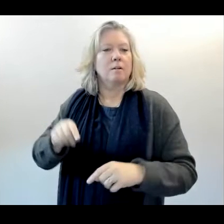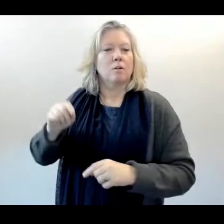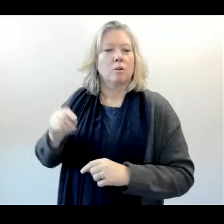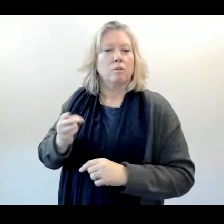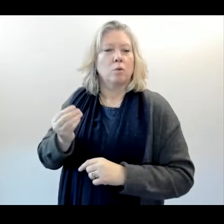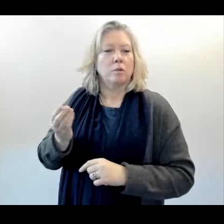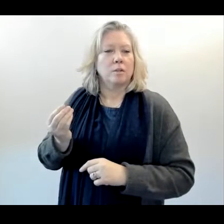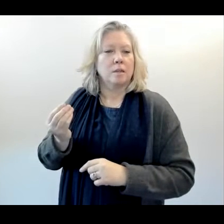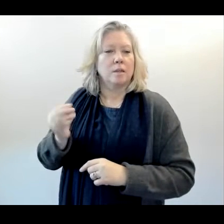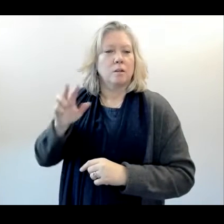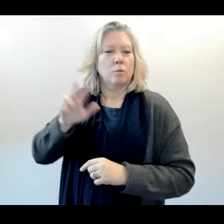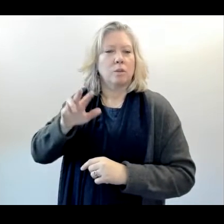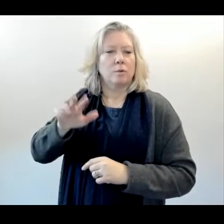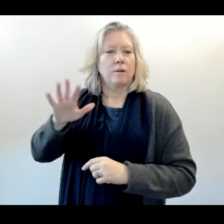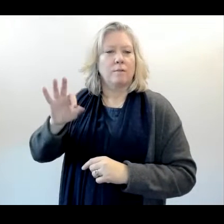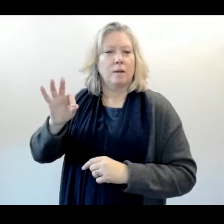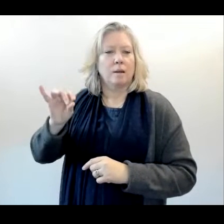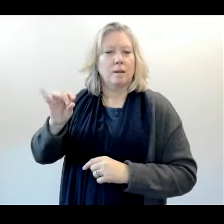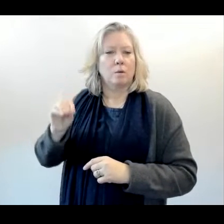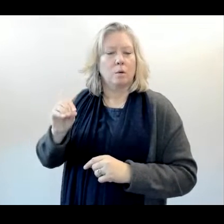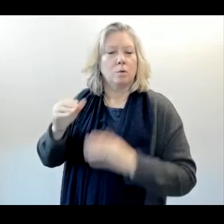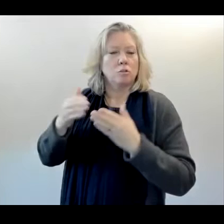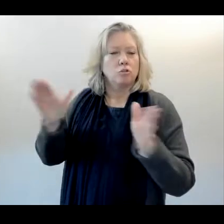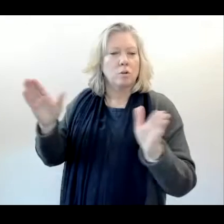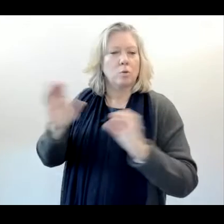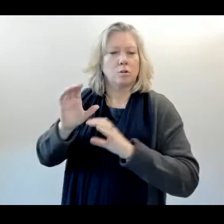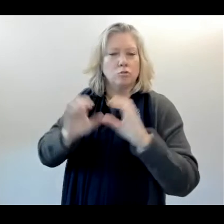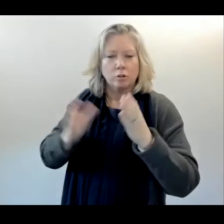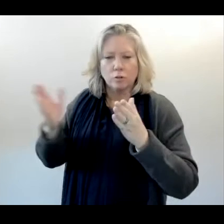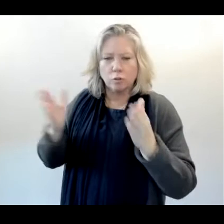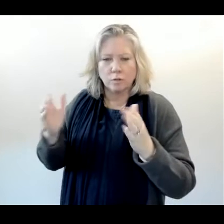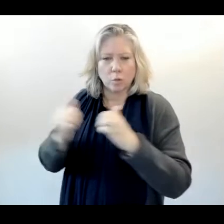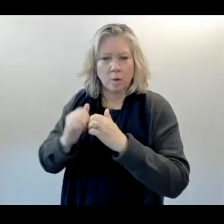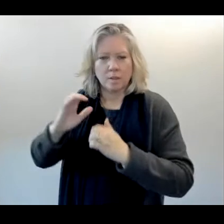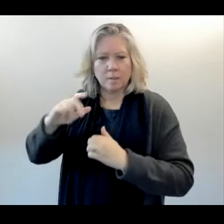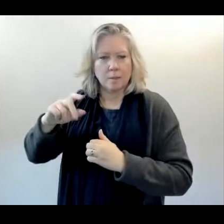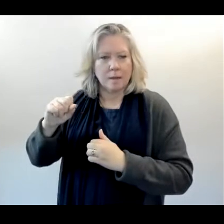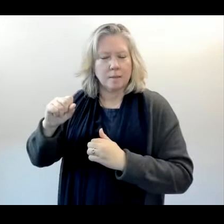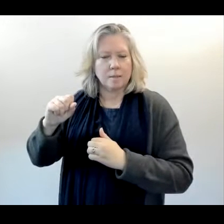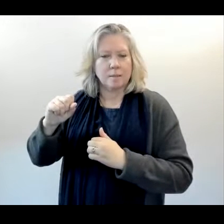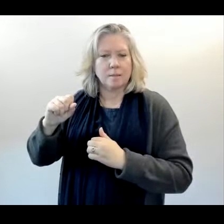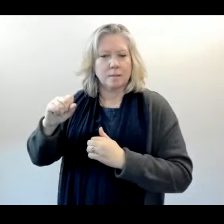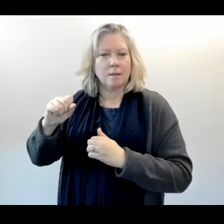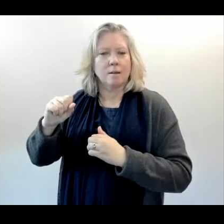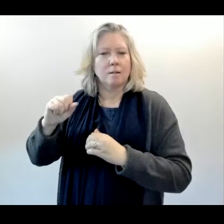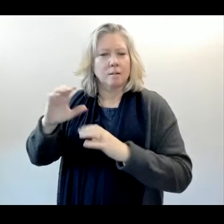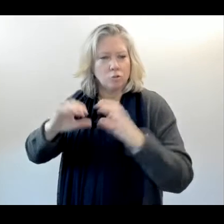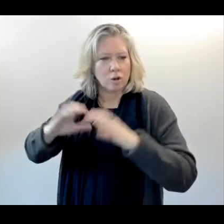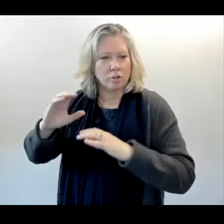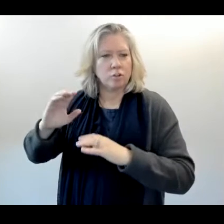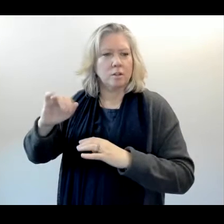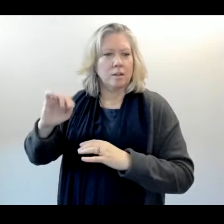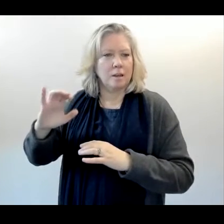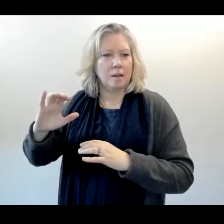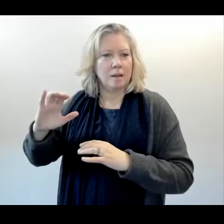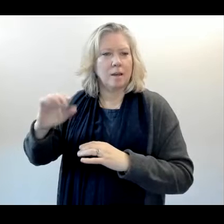$14,335,980 million general construction services contract with CPS Construction Group, Inc. To construct the Pittsburgh Technology